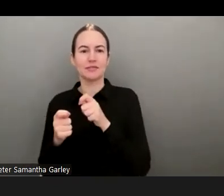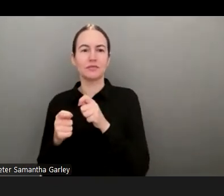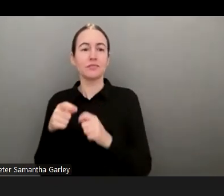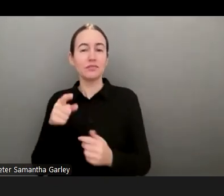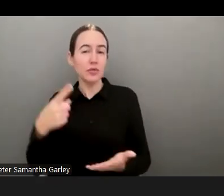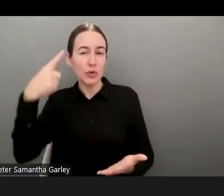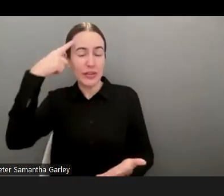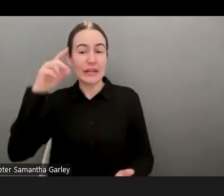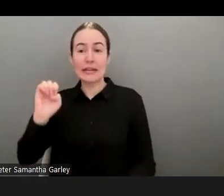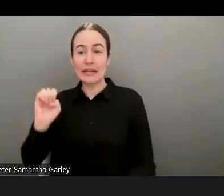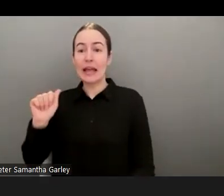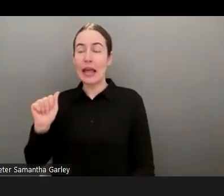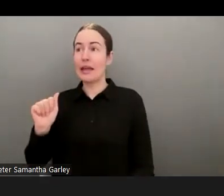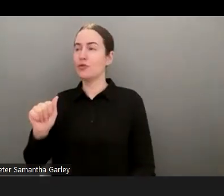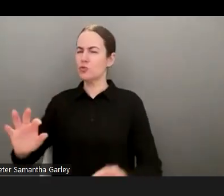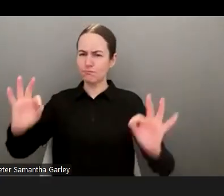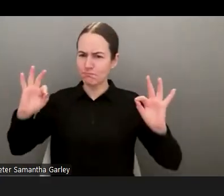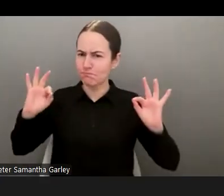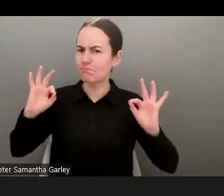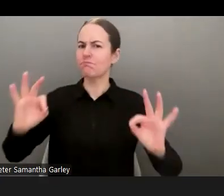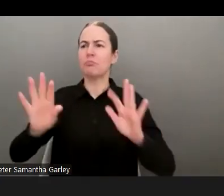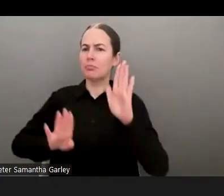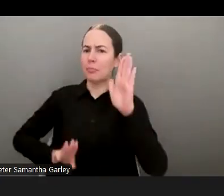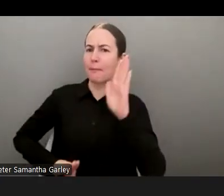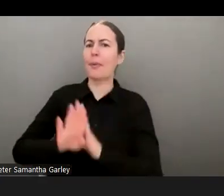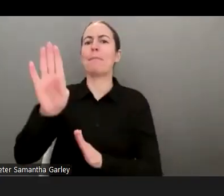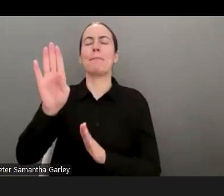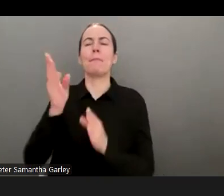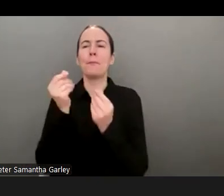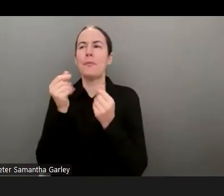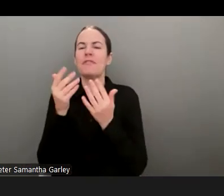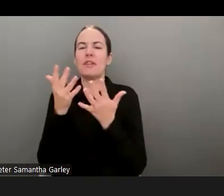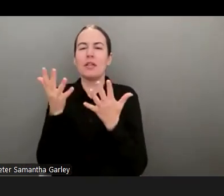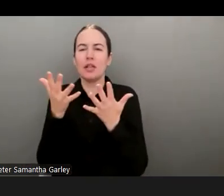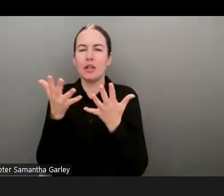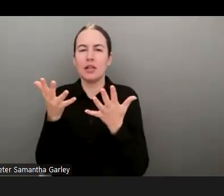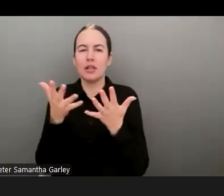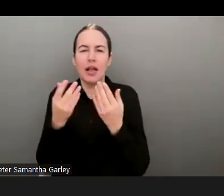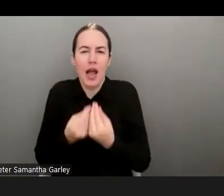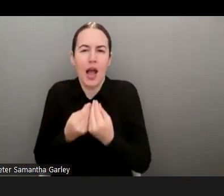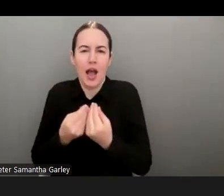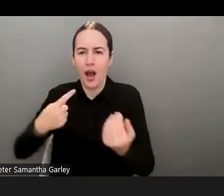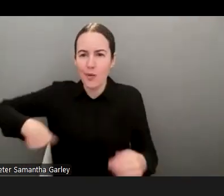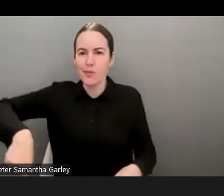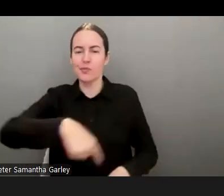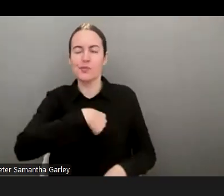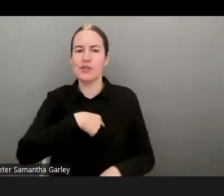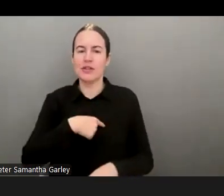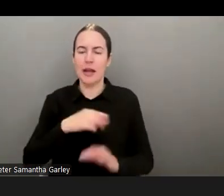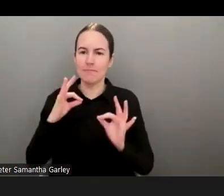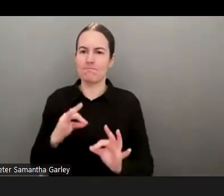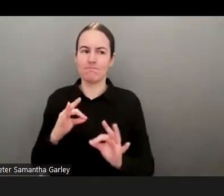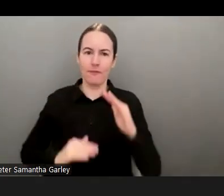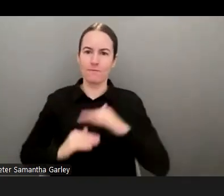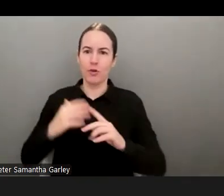to be a success? I mean, what could you do, or what could we do, or what could others do in order to make this happen? I have some kind of glitch